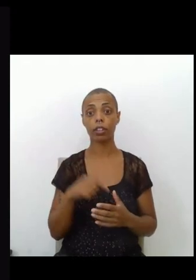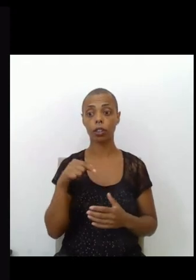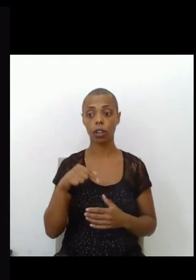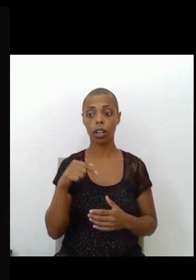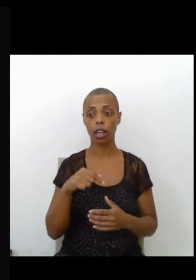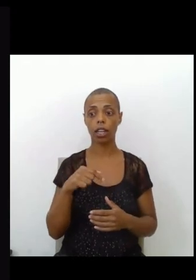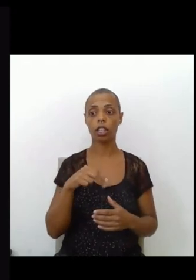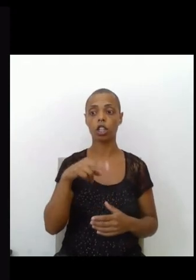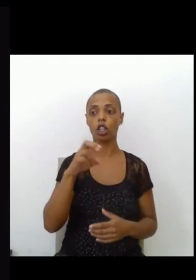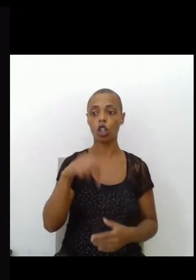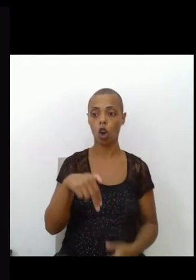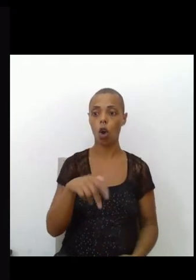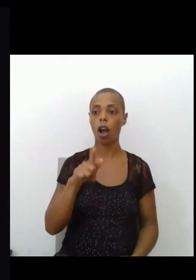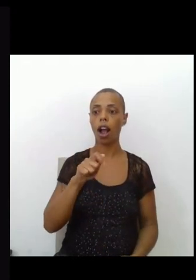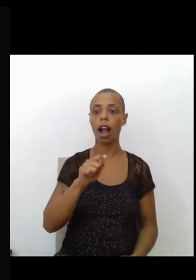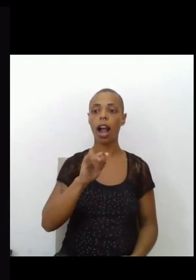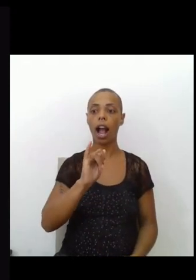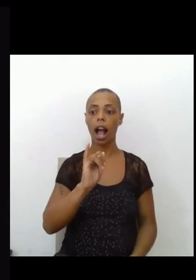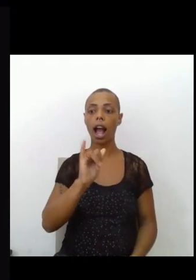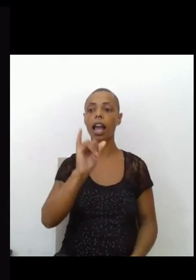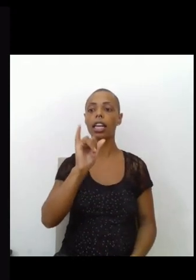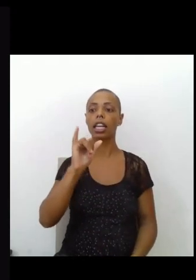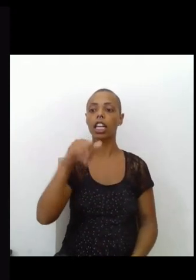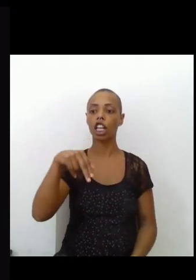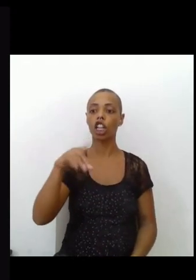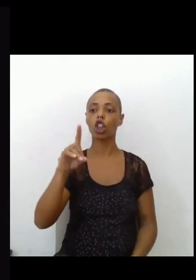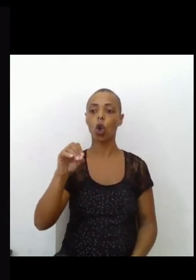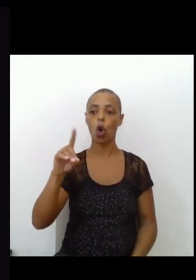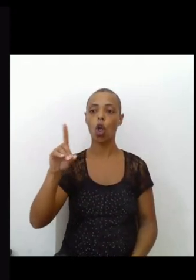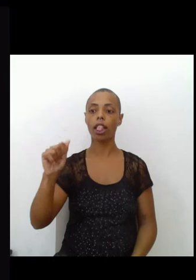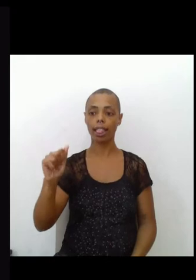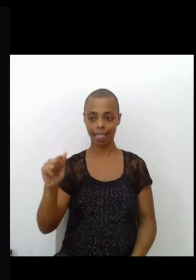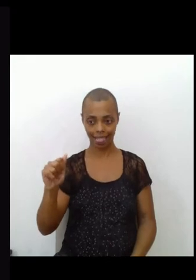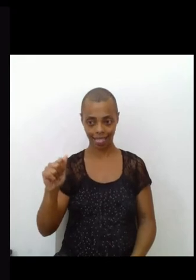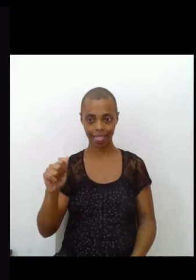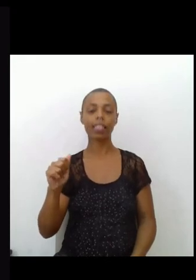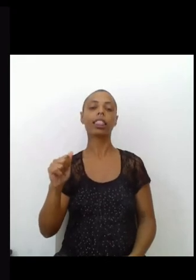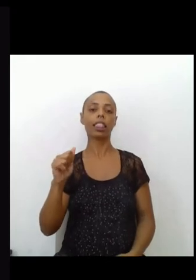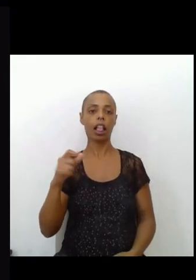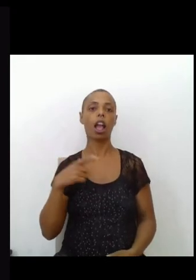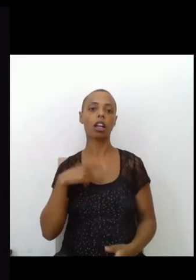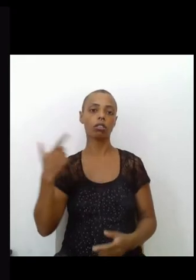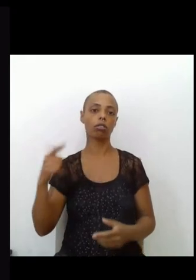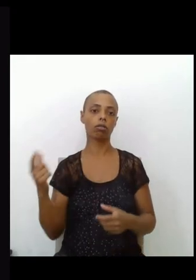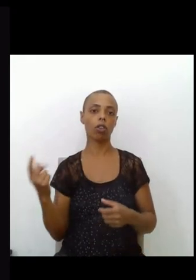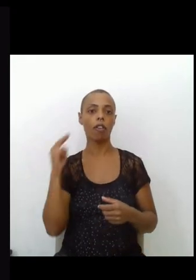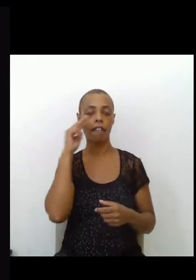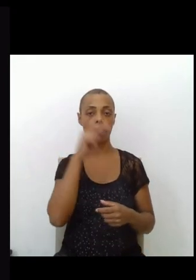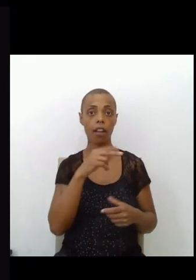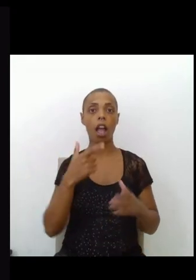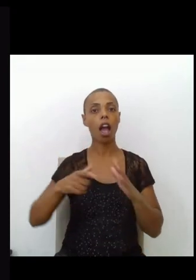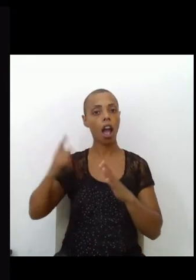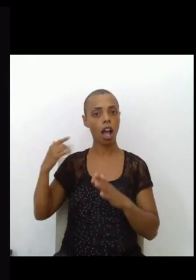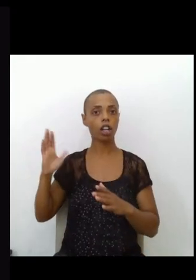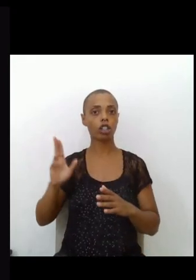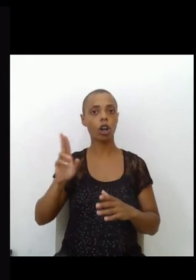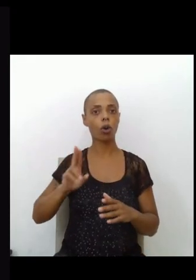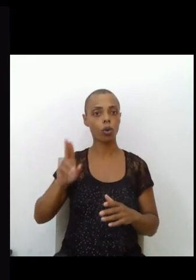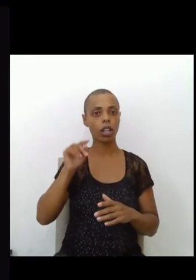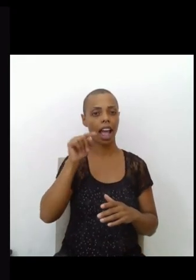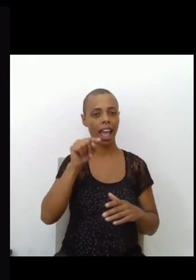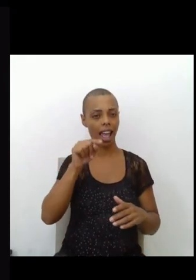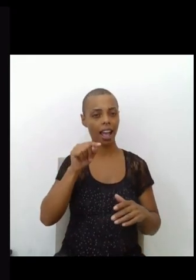in previous work which was published on the concept I deployed the term